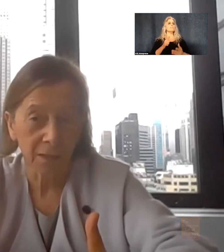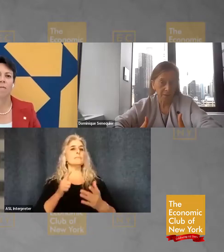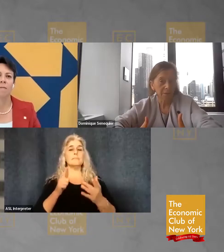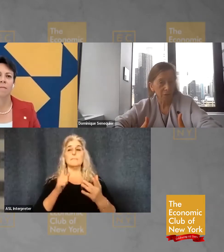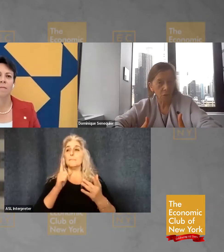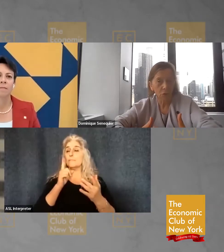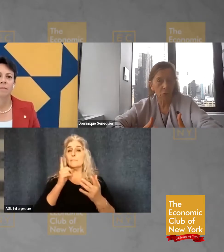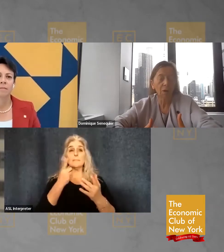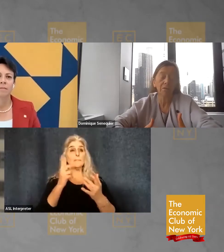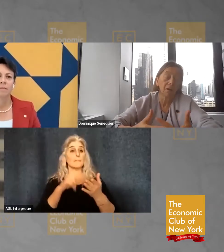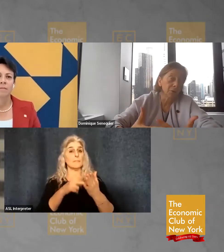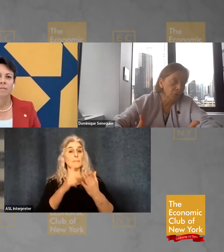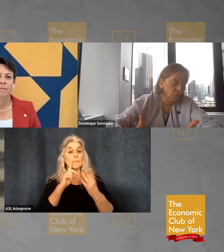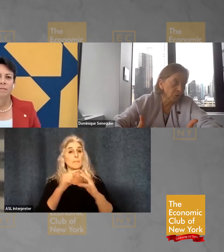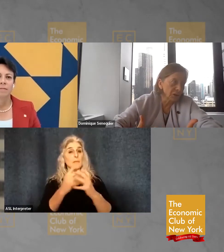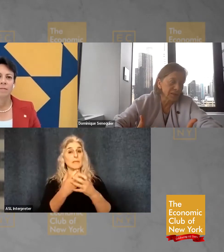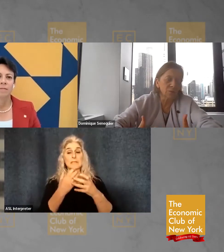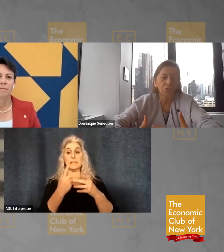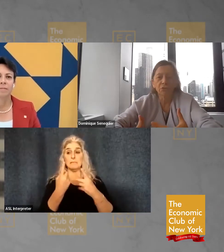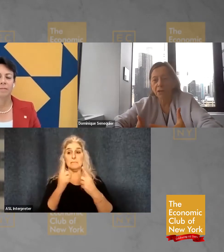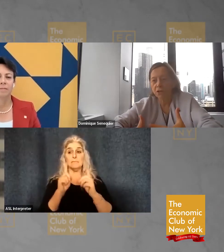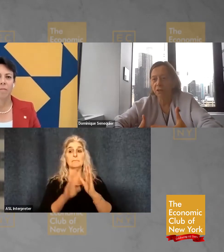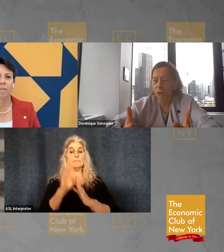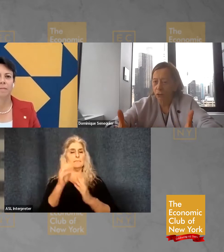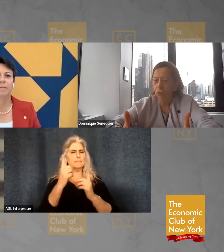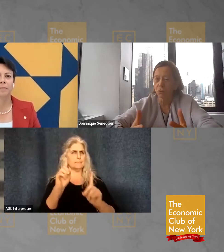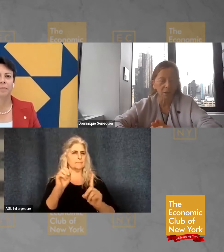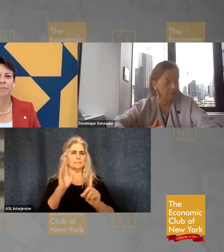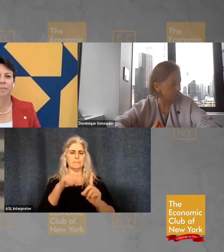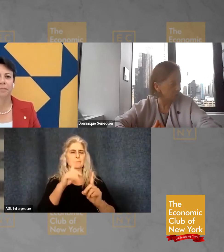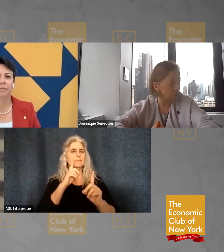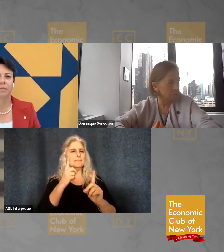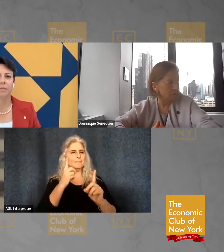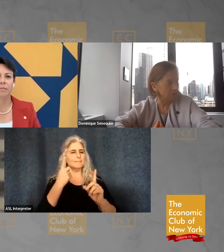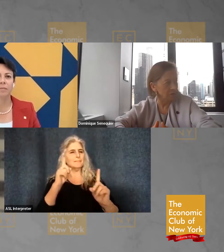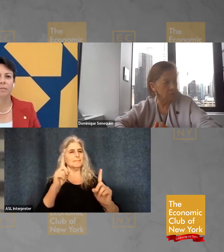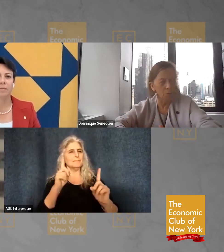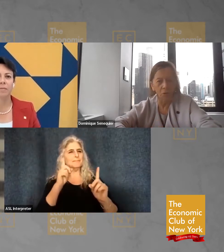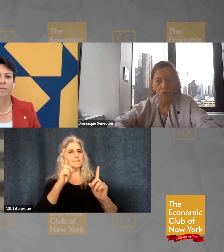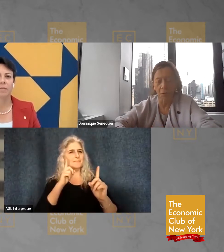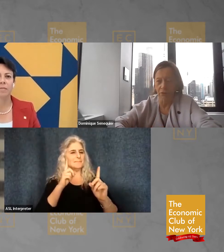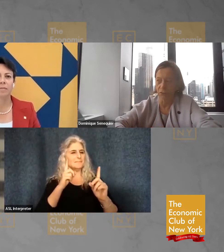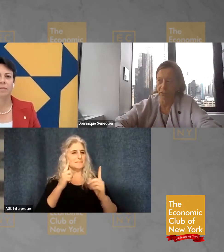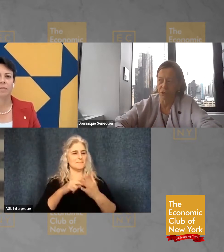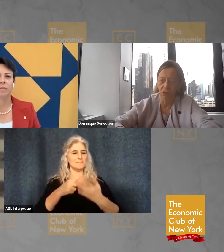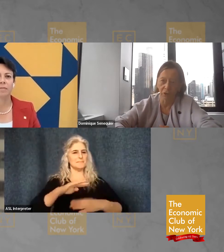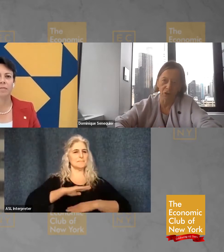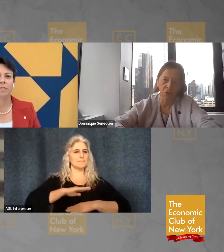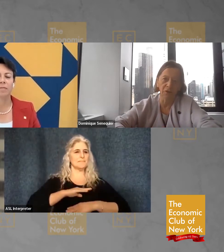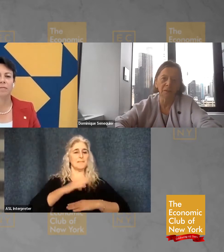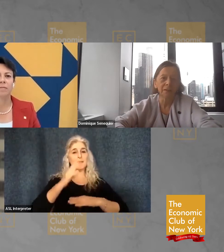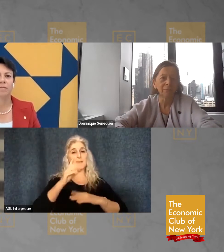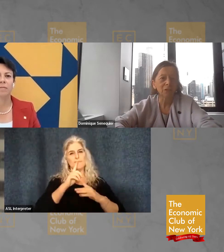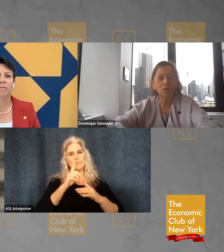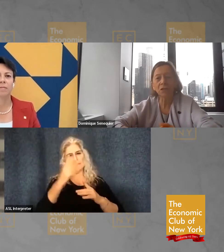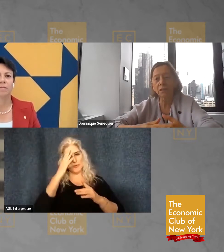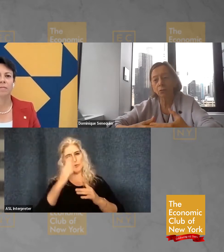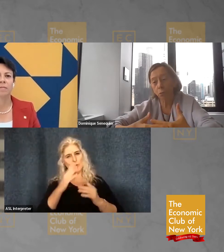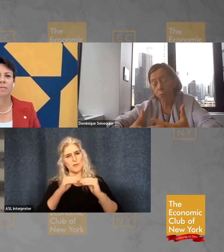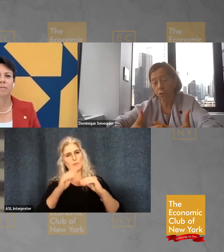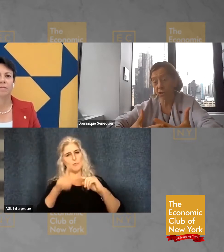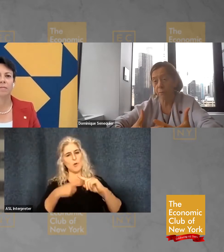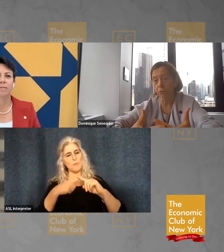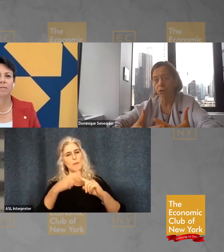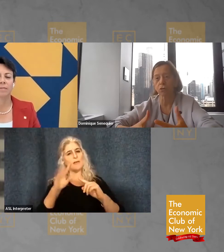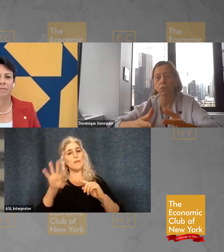satisfied. So I don't know if it is a French attitude. I'm sorry, because I know more about the French culture. But so you